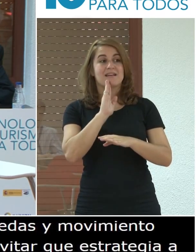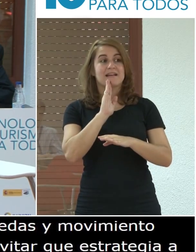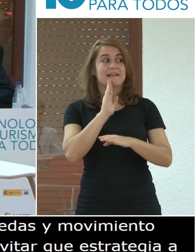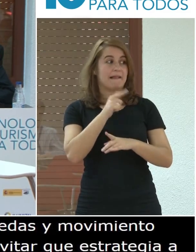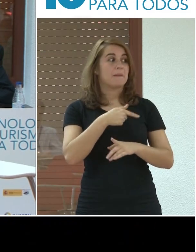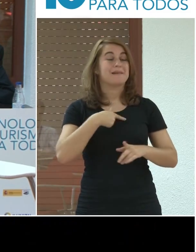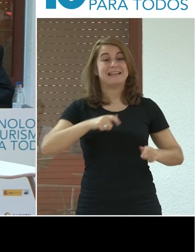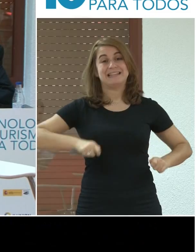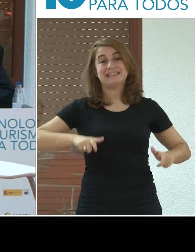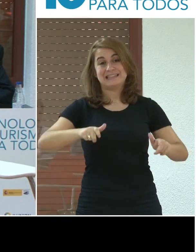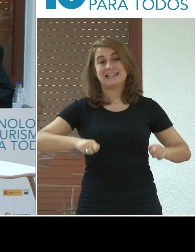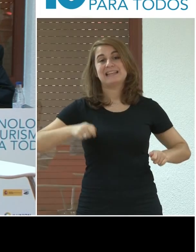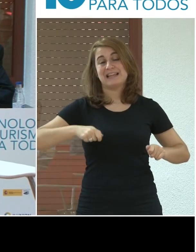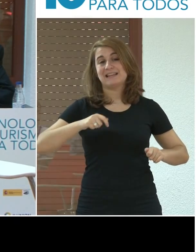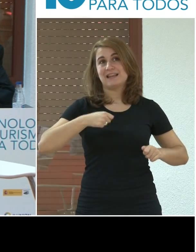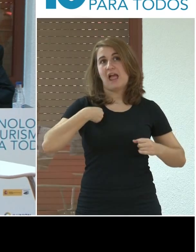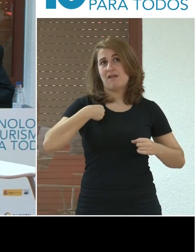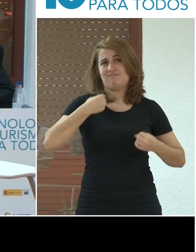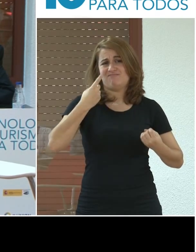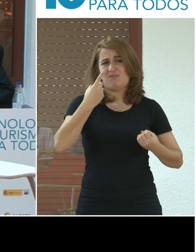the previous version, this is the